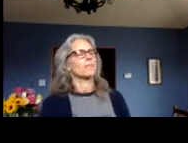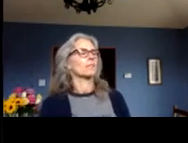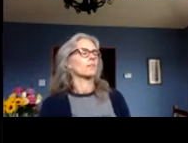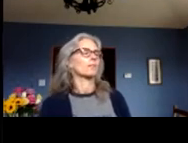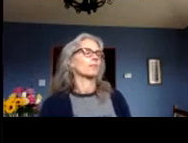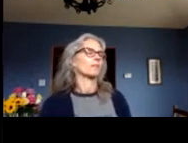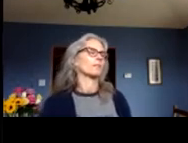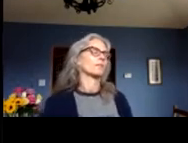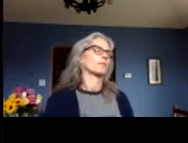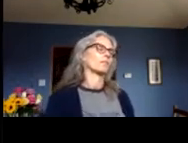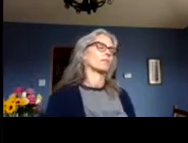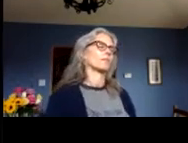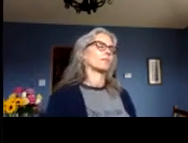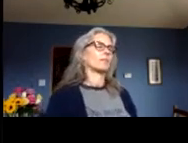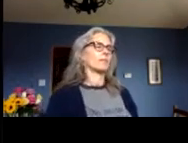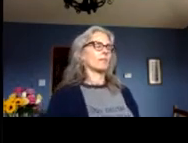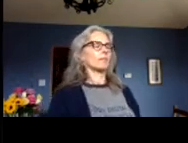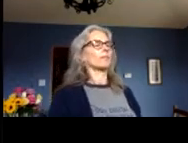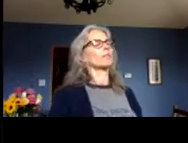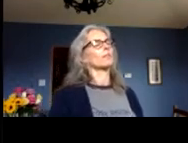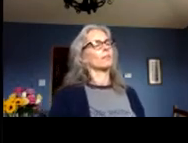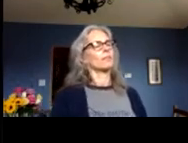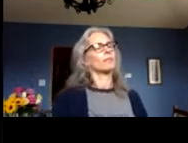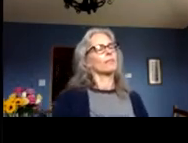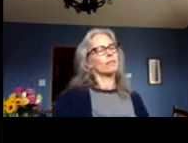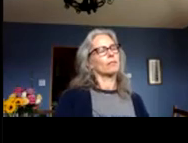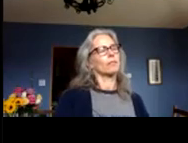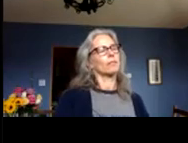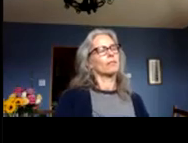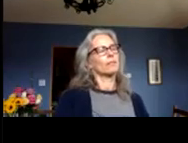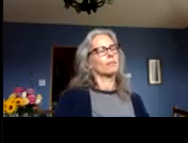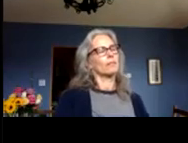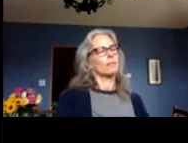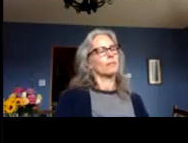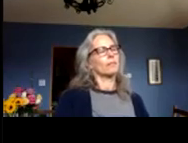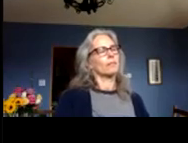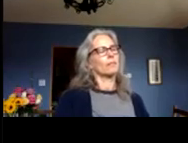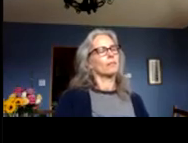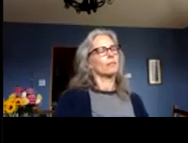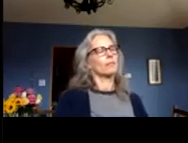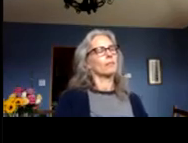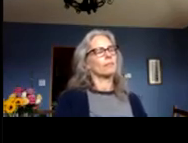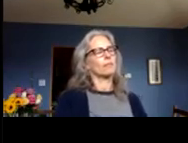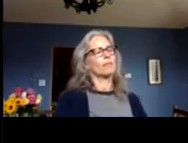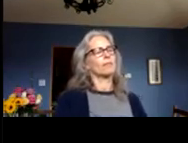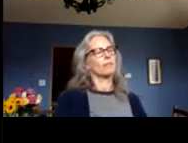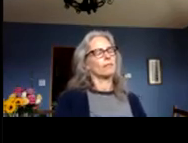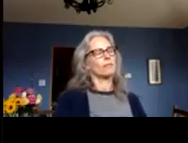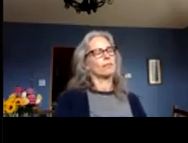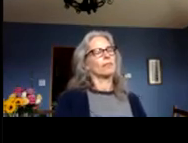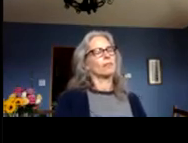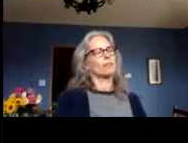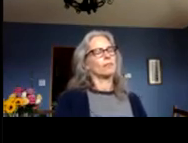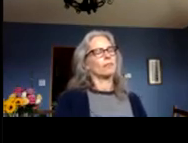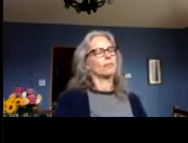really strategic with what students see first on the page. Studies show time and time again that people in general, not just kids, but people